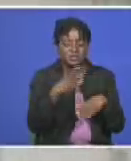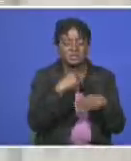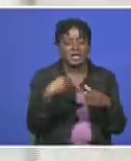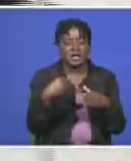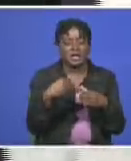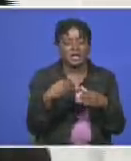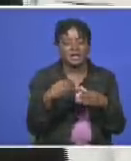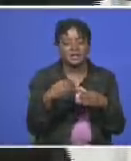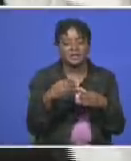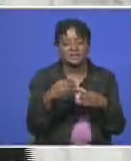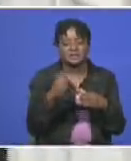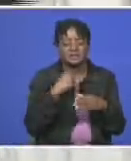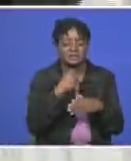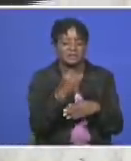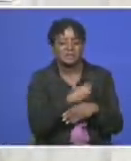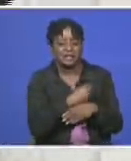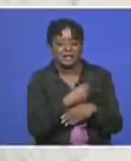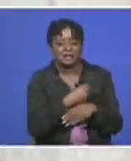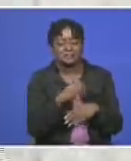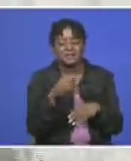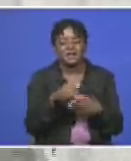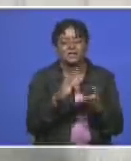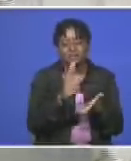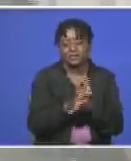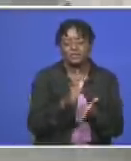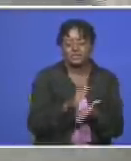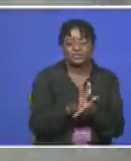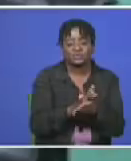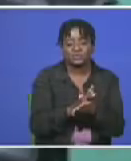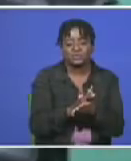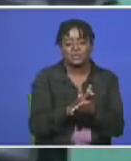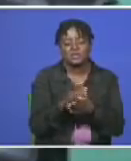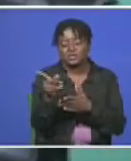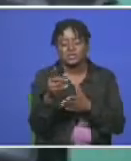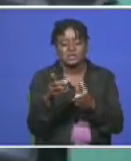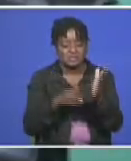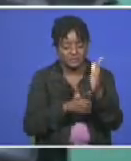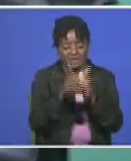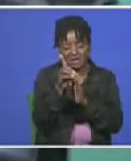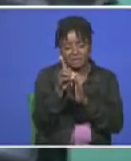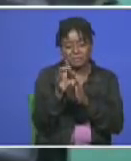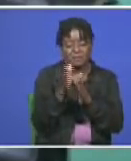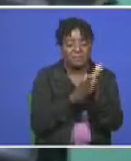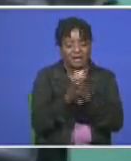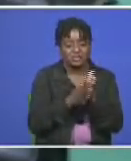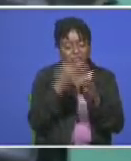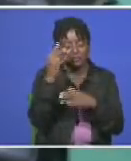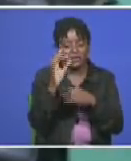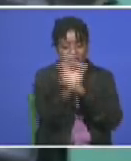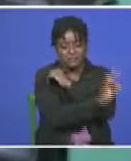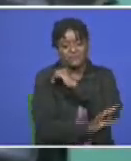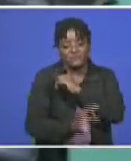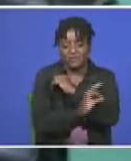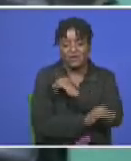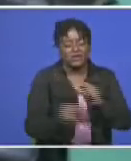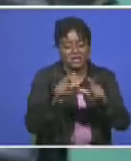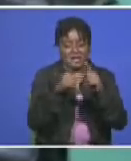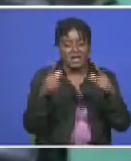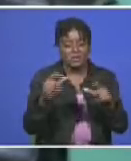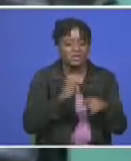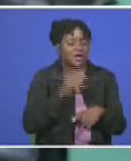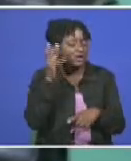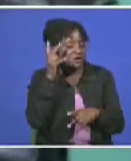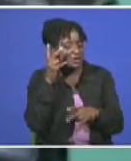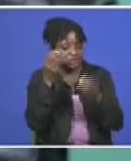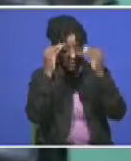the seventh grader to develop a strong passion for foreign languages. I heard the kids, the teachers talk to each